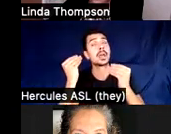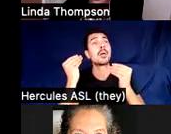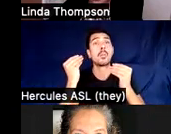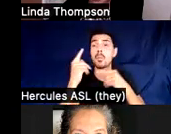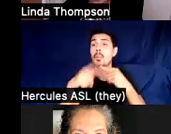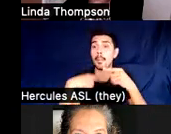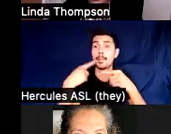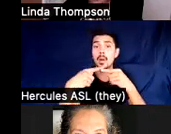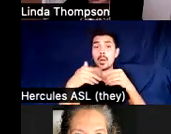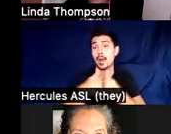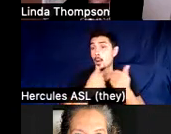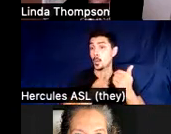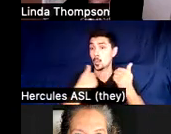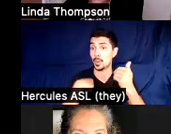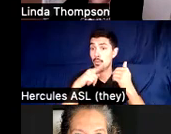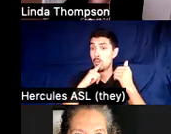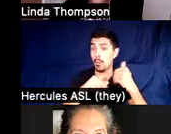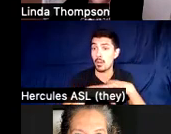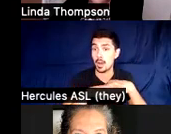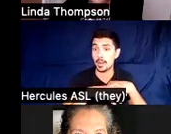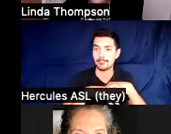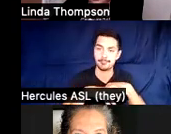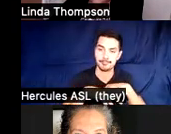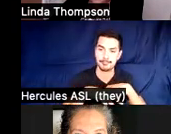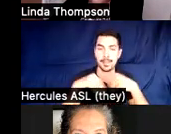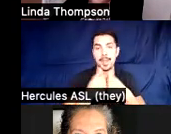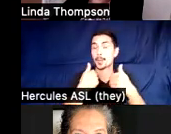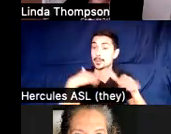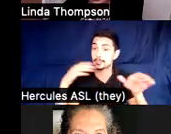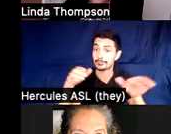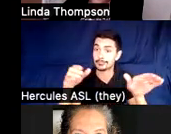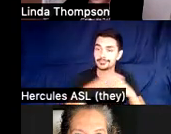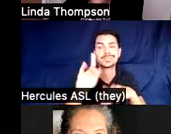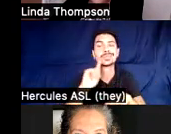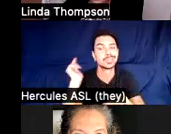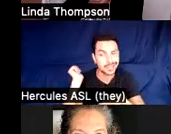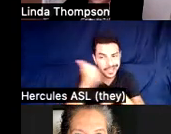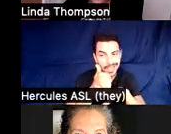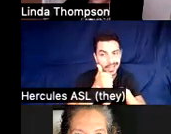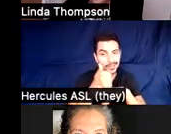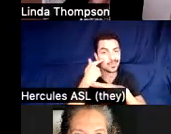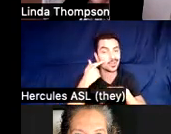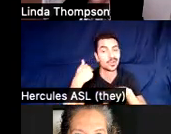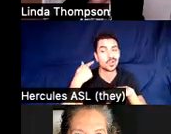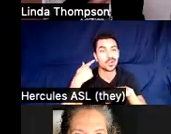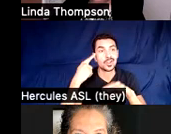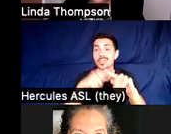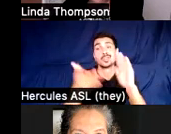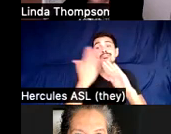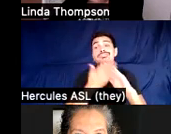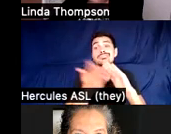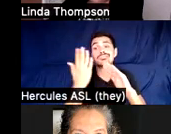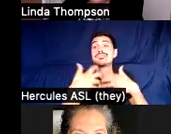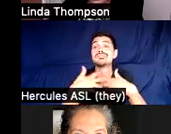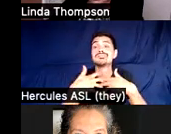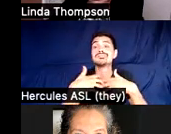about how we are. It's set up for us to run, and